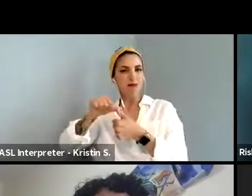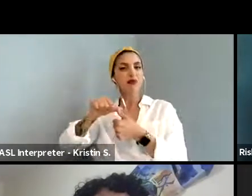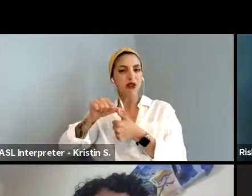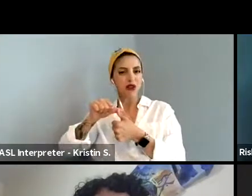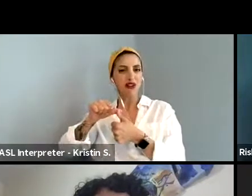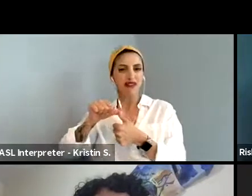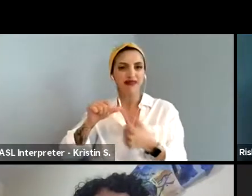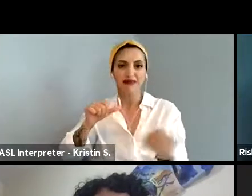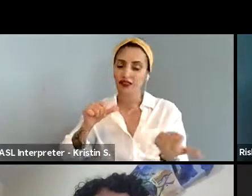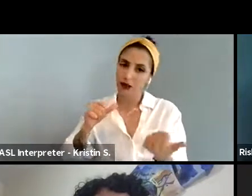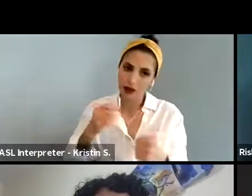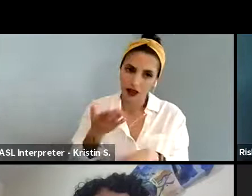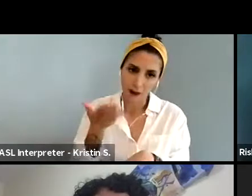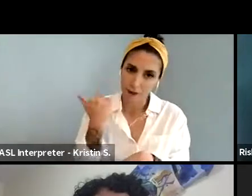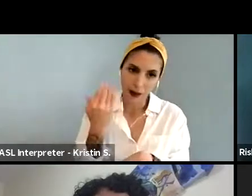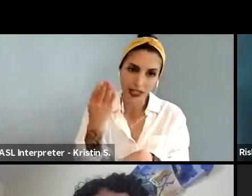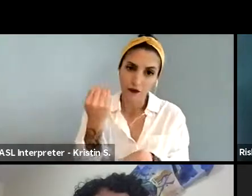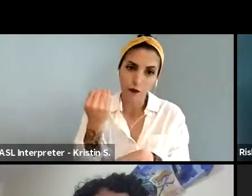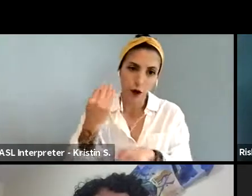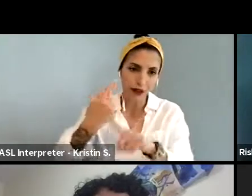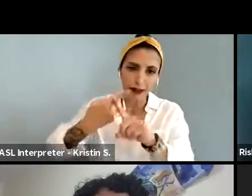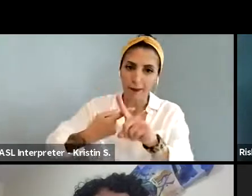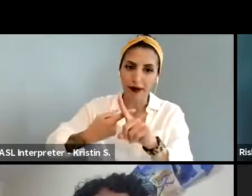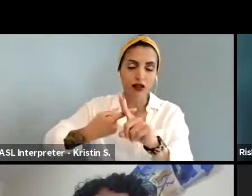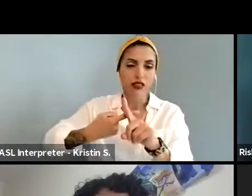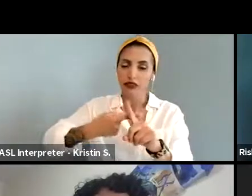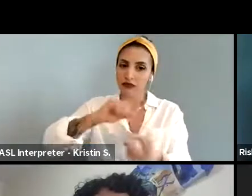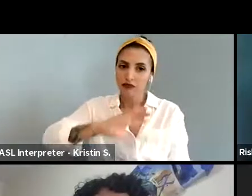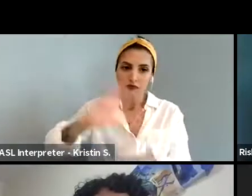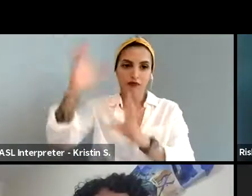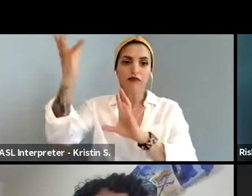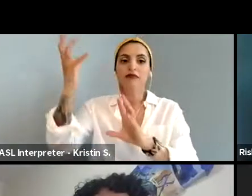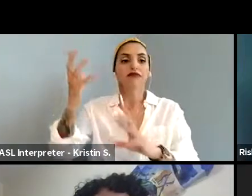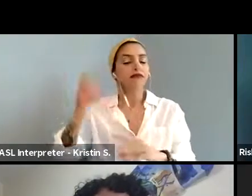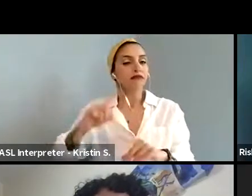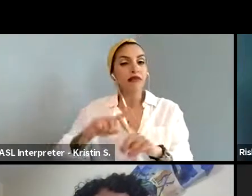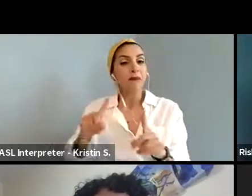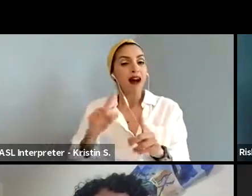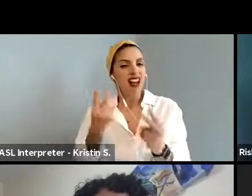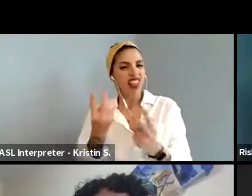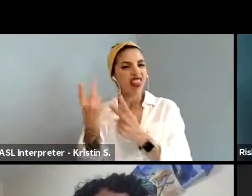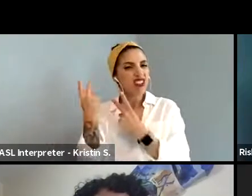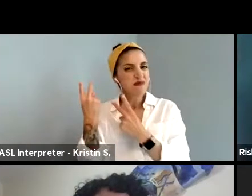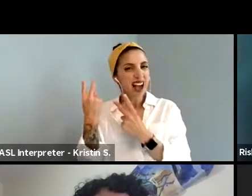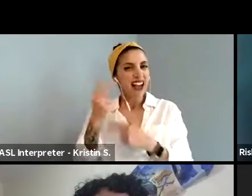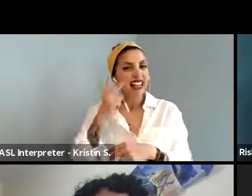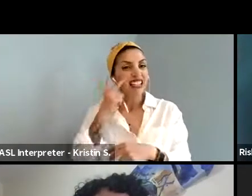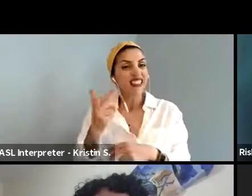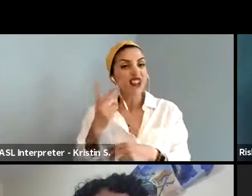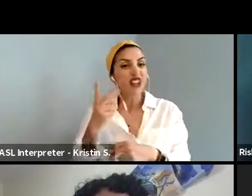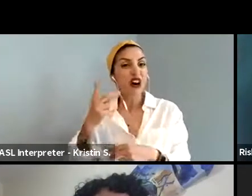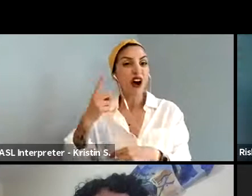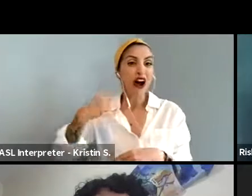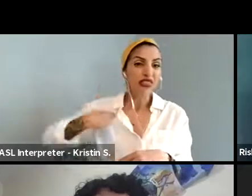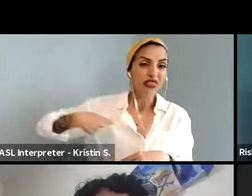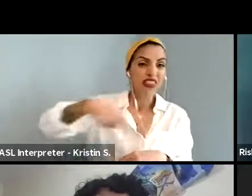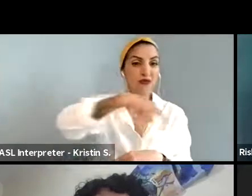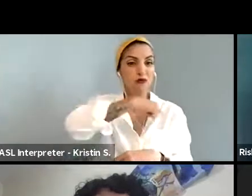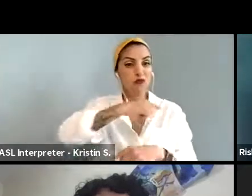know, the past 14 months, what it has done to us. I look back and I saw that we originally convened as a